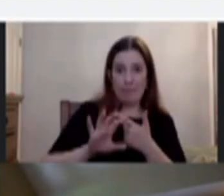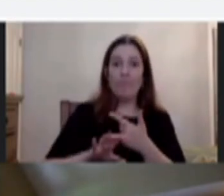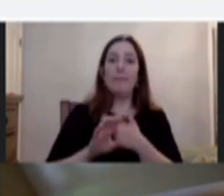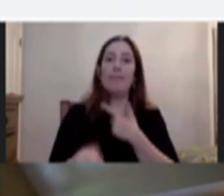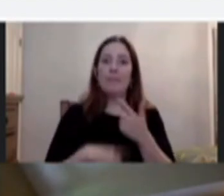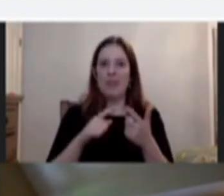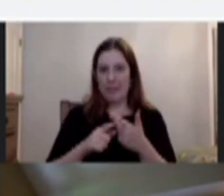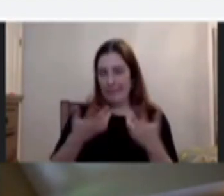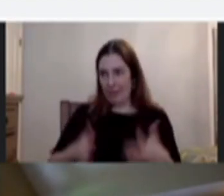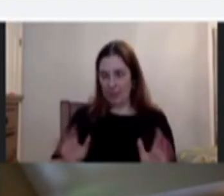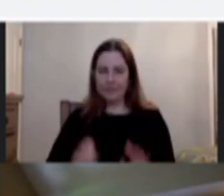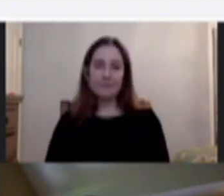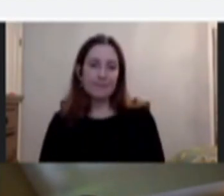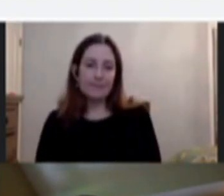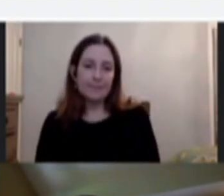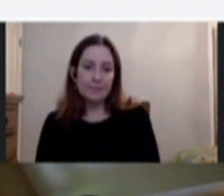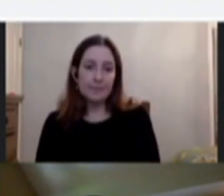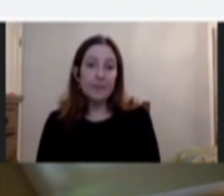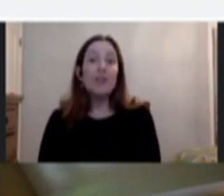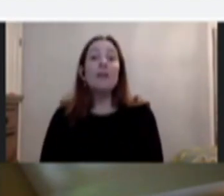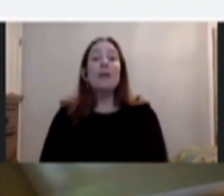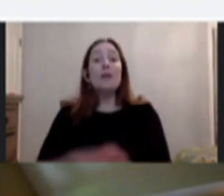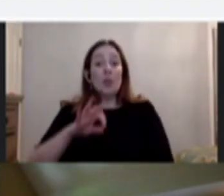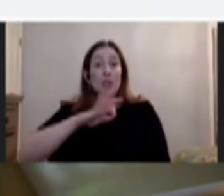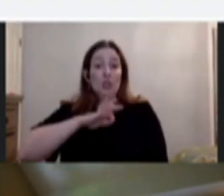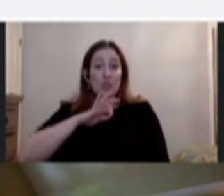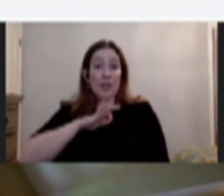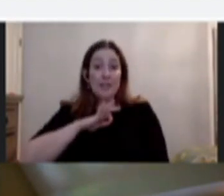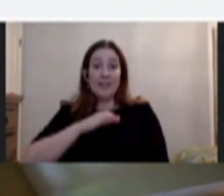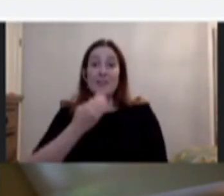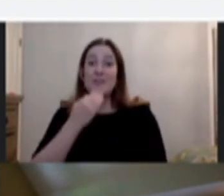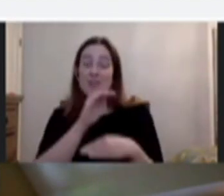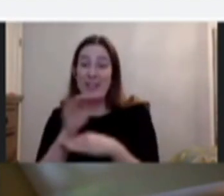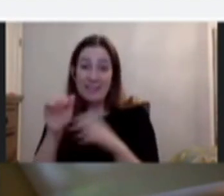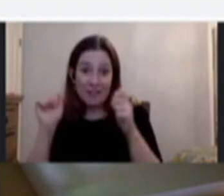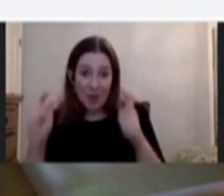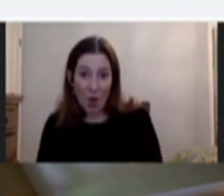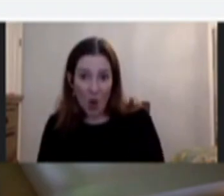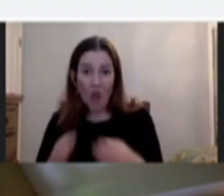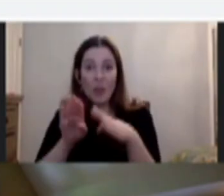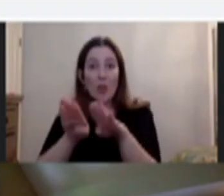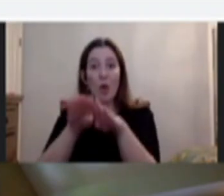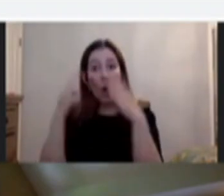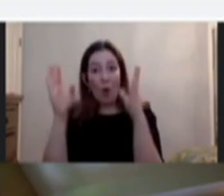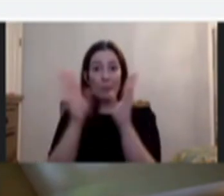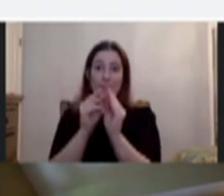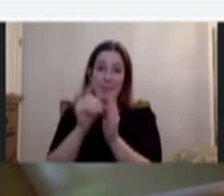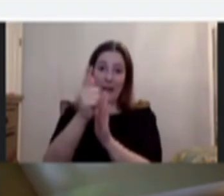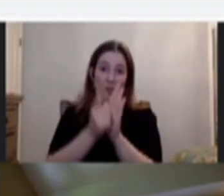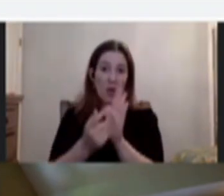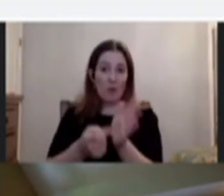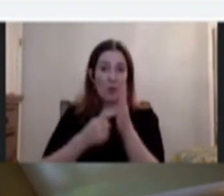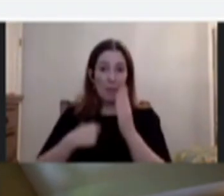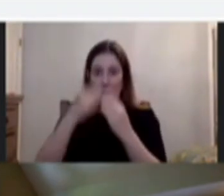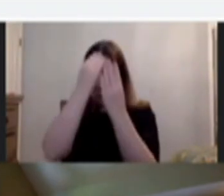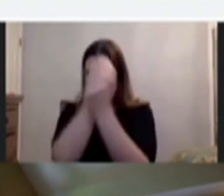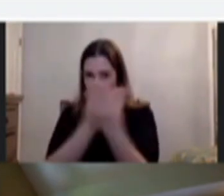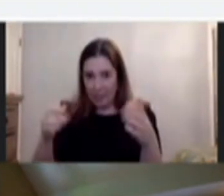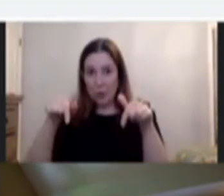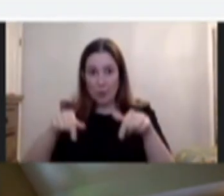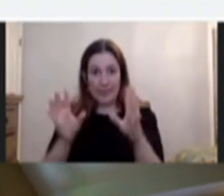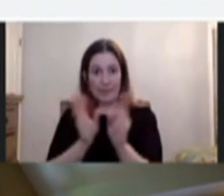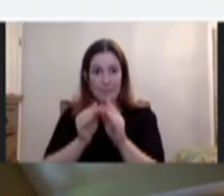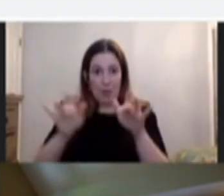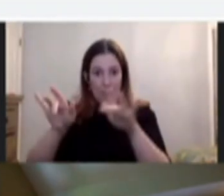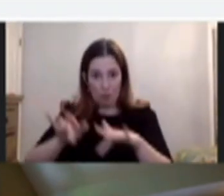Great. Good evening, everyone. The open meeting law requires that I notify the public that this meeting is being recorded.